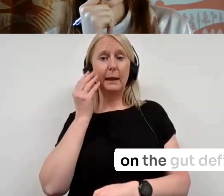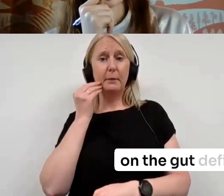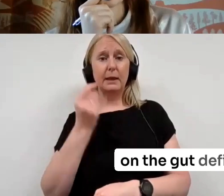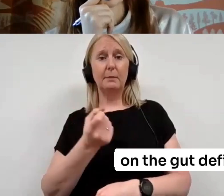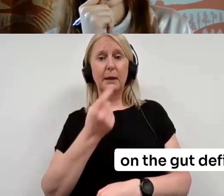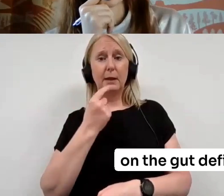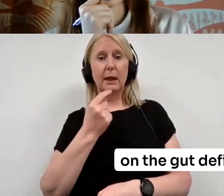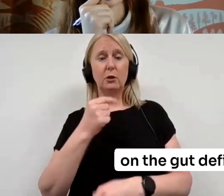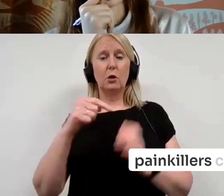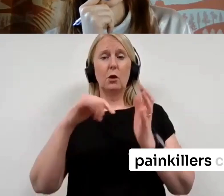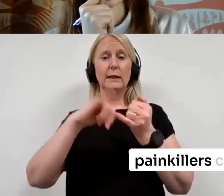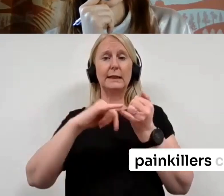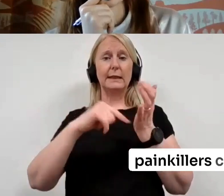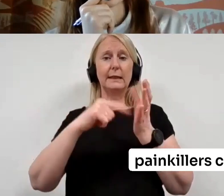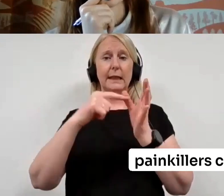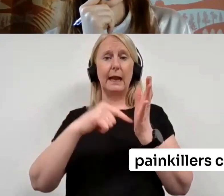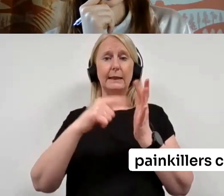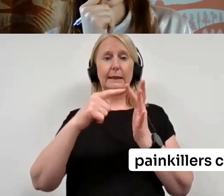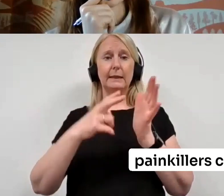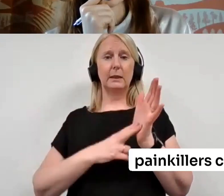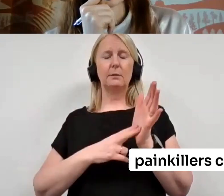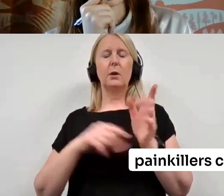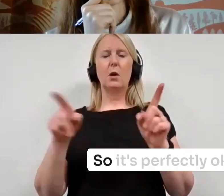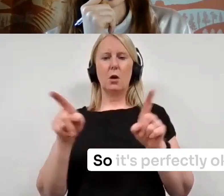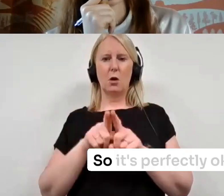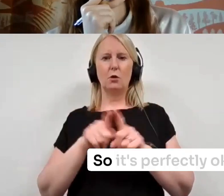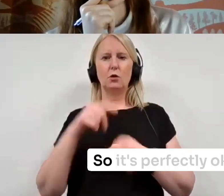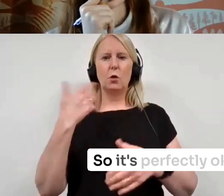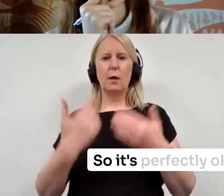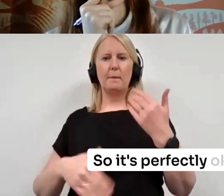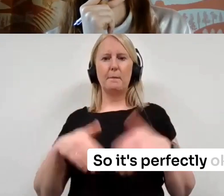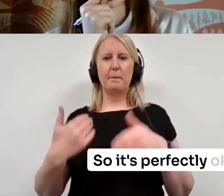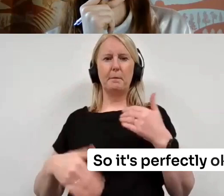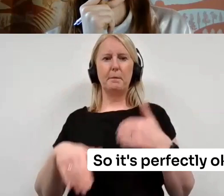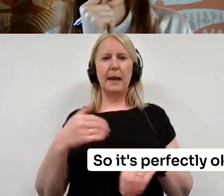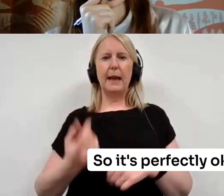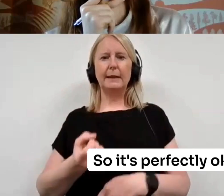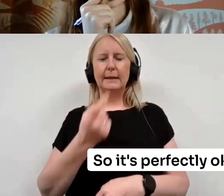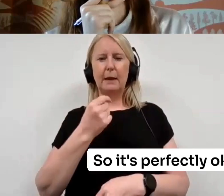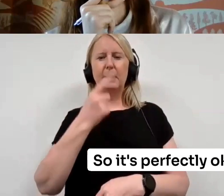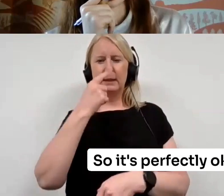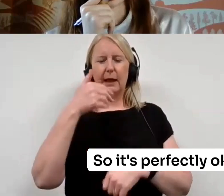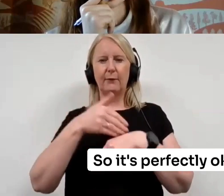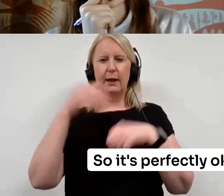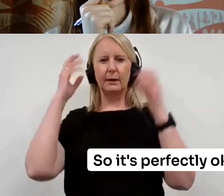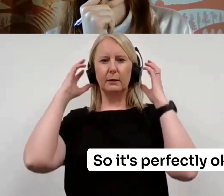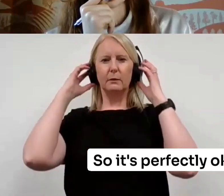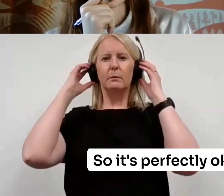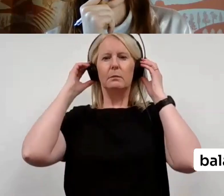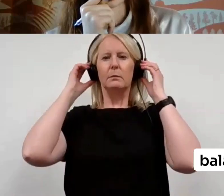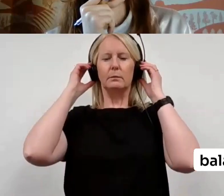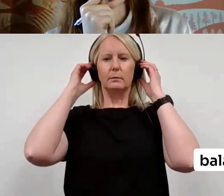effects on the gut, definitely. And obviously painkillers cause constipation. So it's perfectly okay to take something